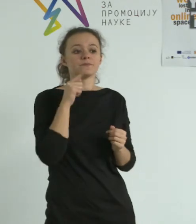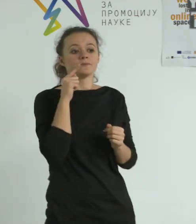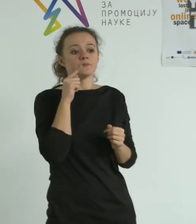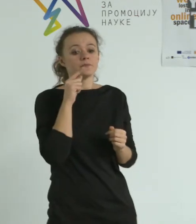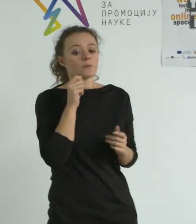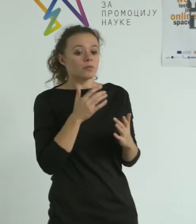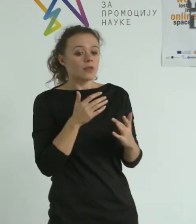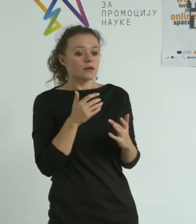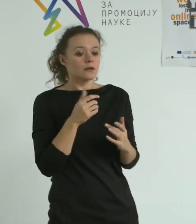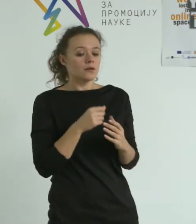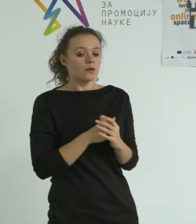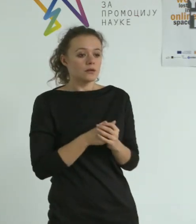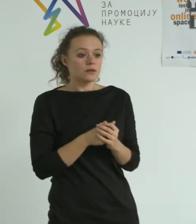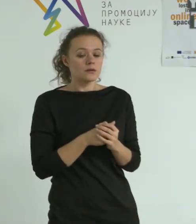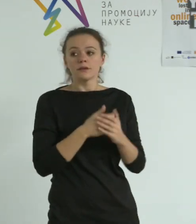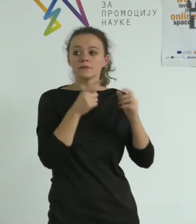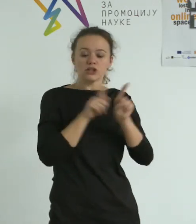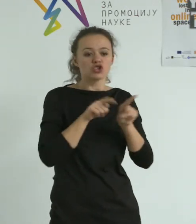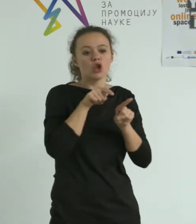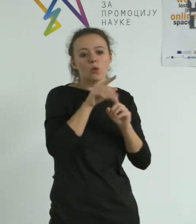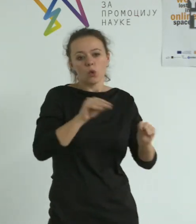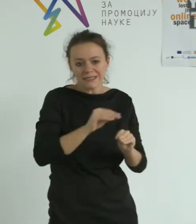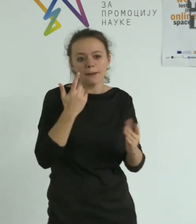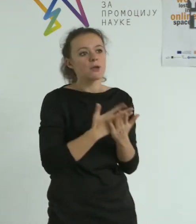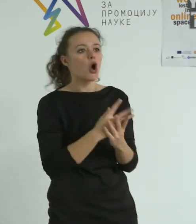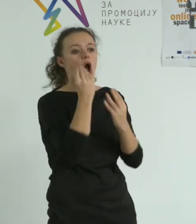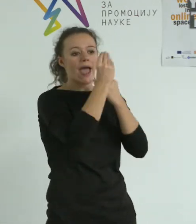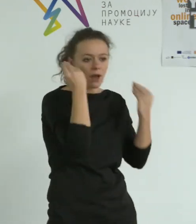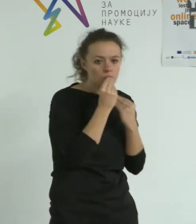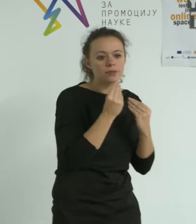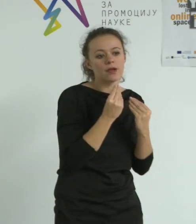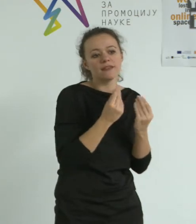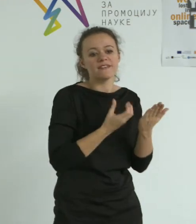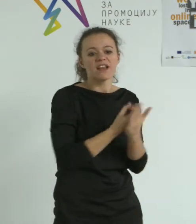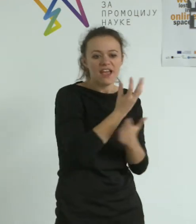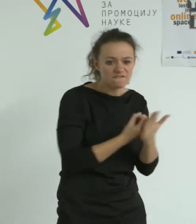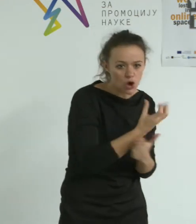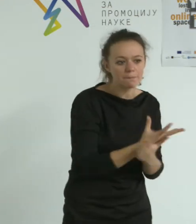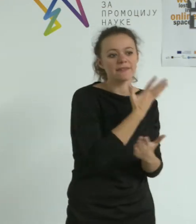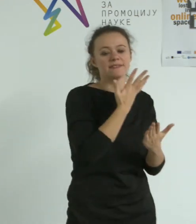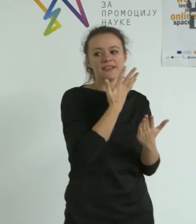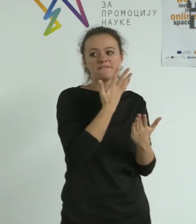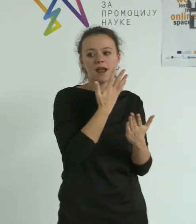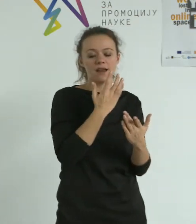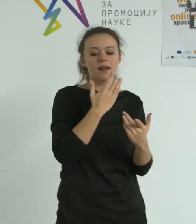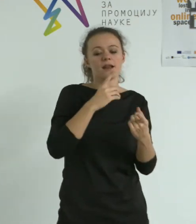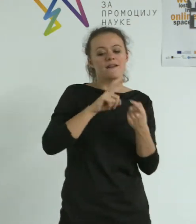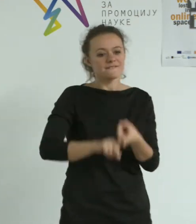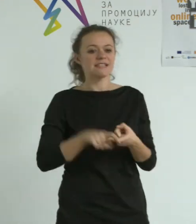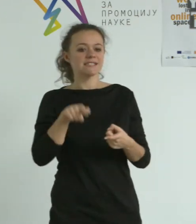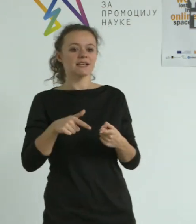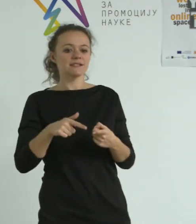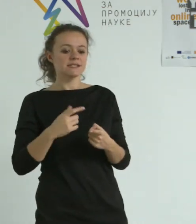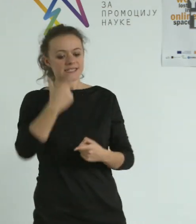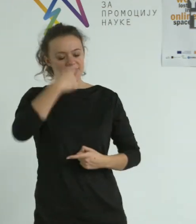some also educative and informative stuff that regarding the skills that a